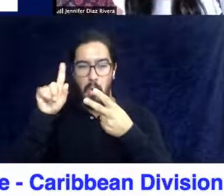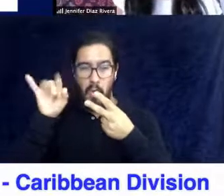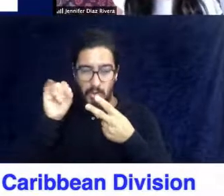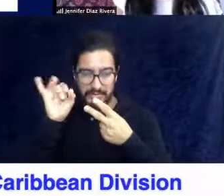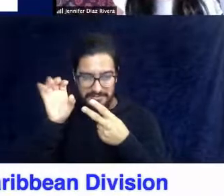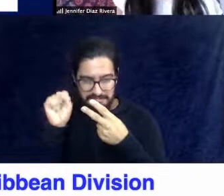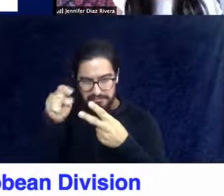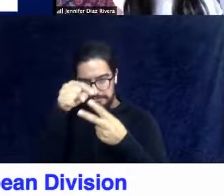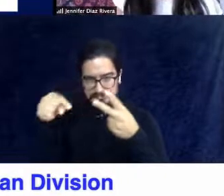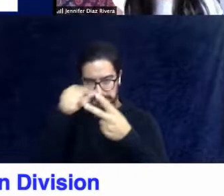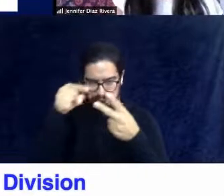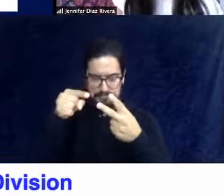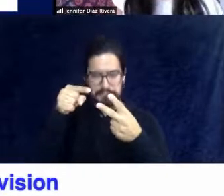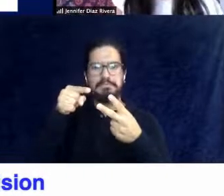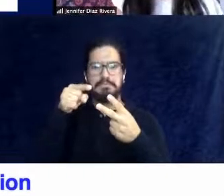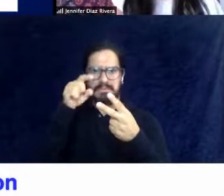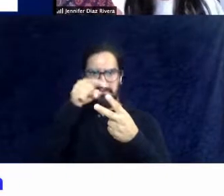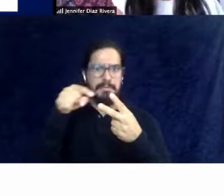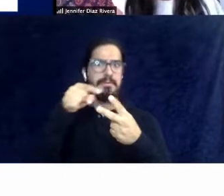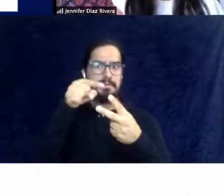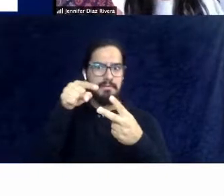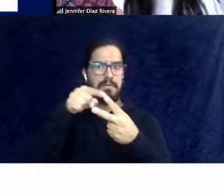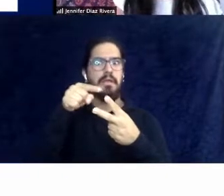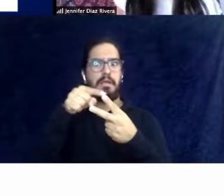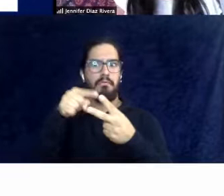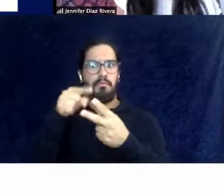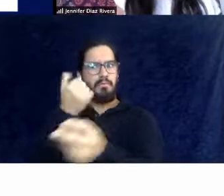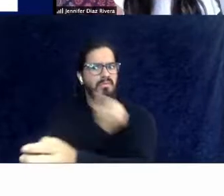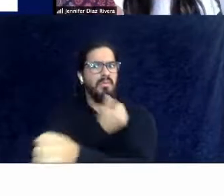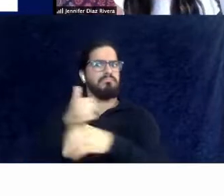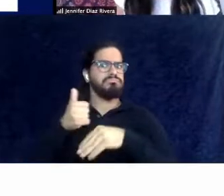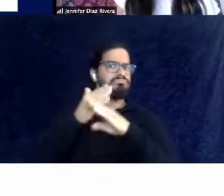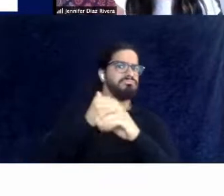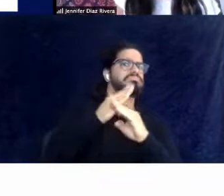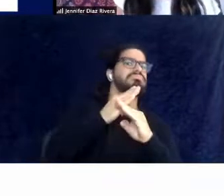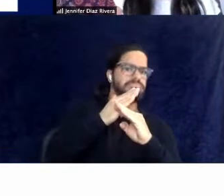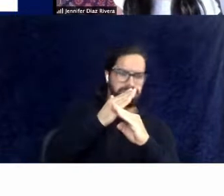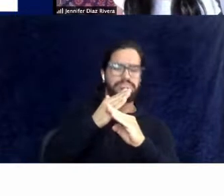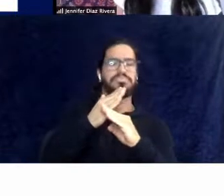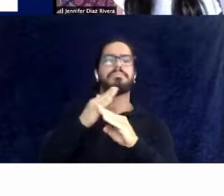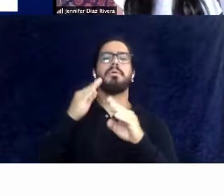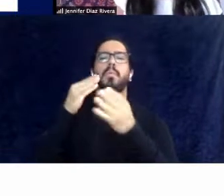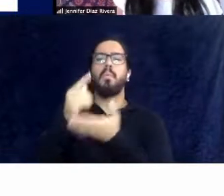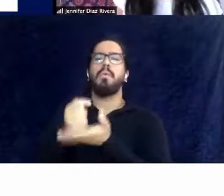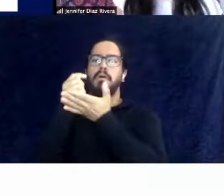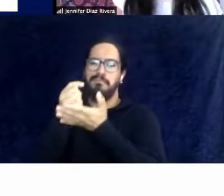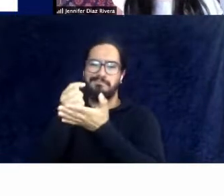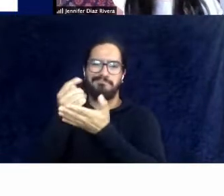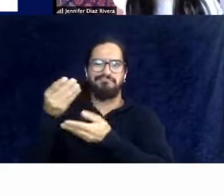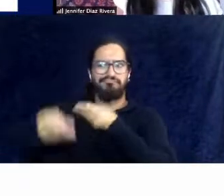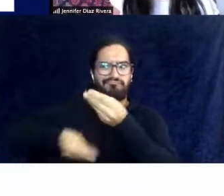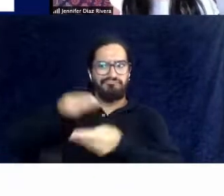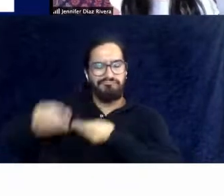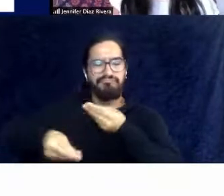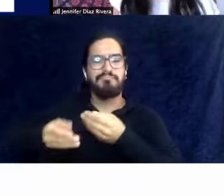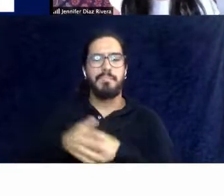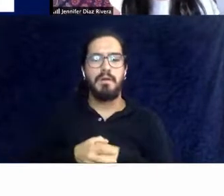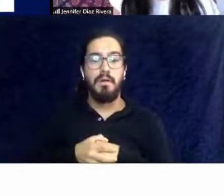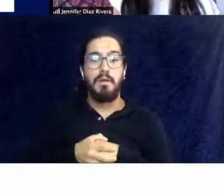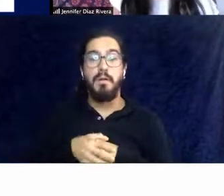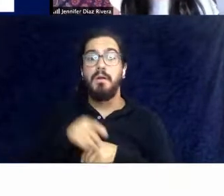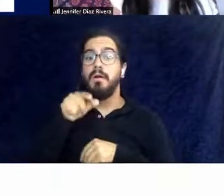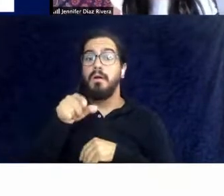we know, they are multi-drug resistant pathogens requiring combinatorial therapy. Drug combinations represent an approach